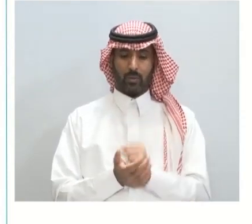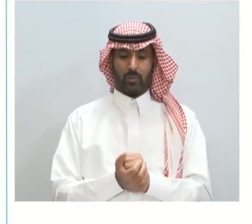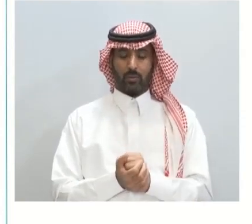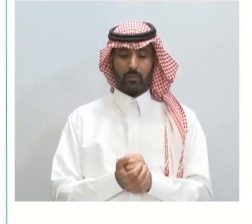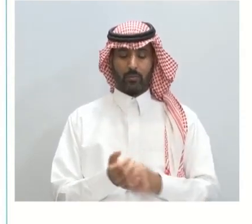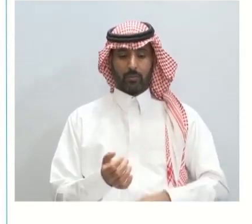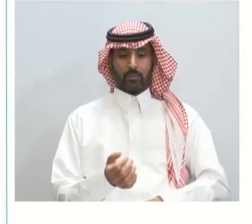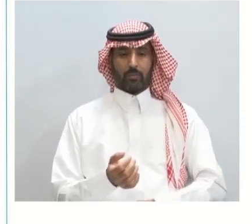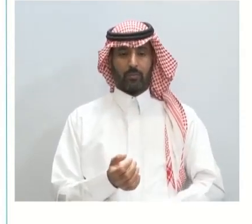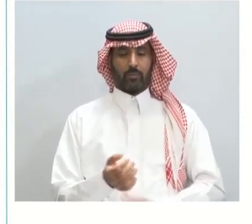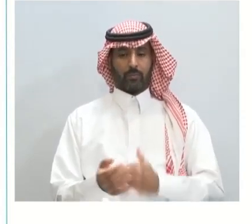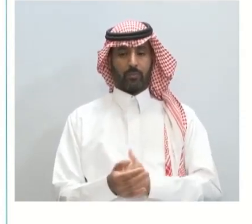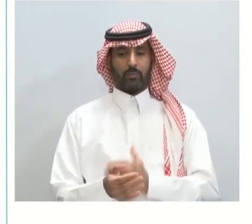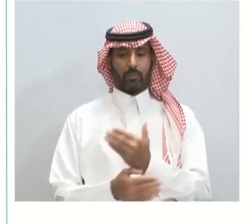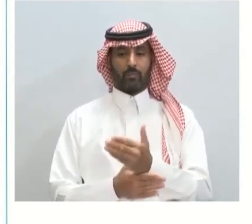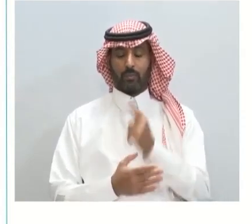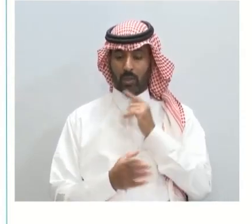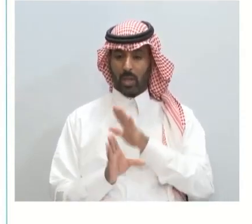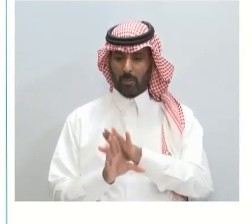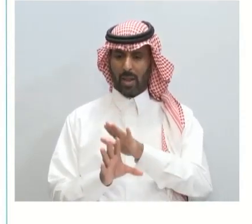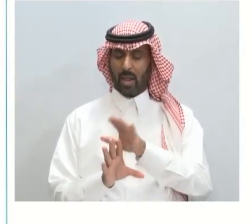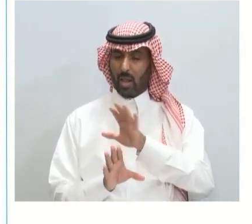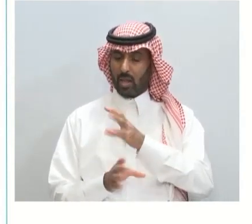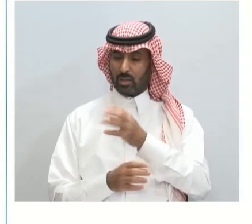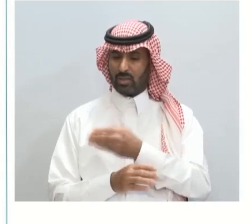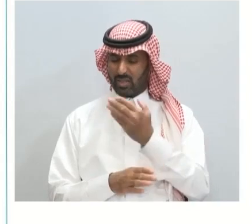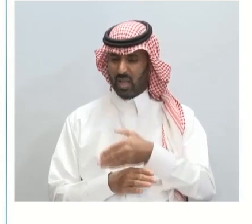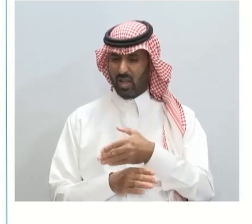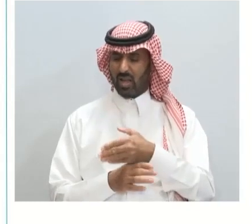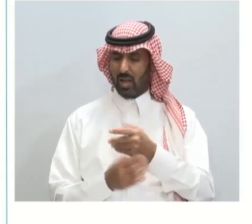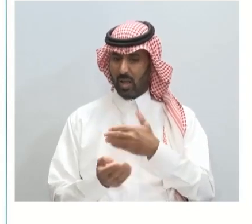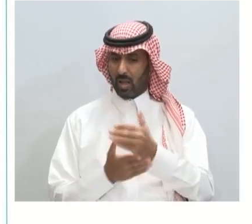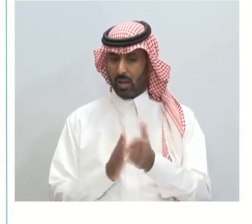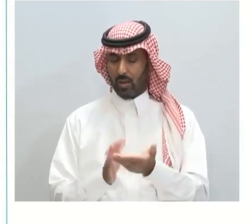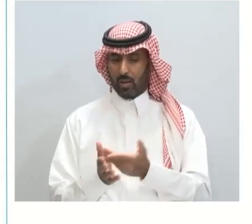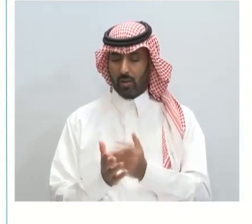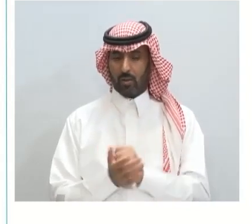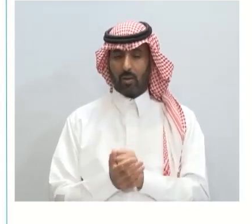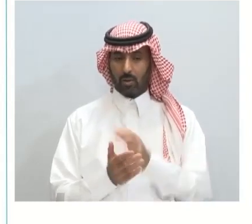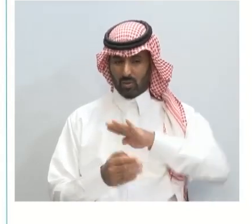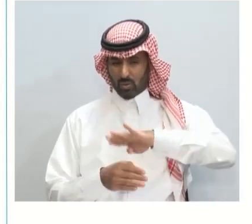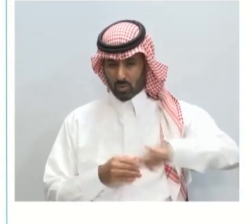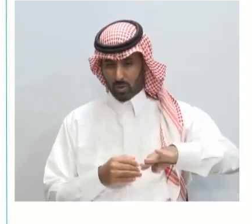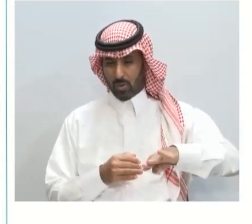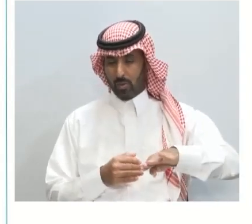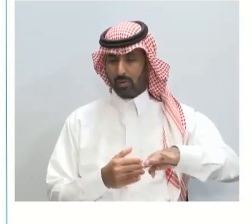a parent or an ancestor. Preventative with C, done in order to